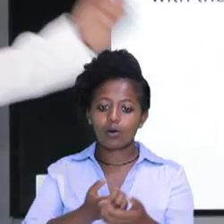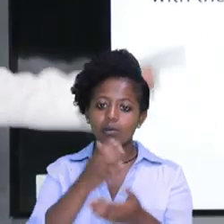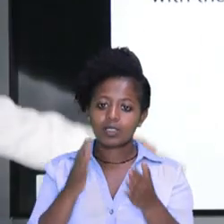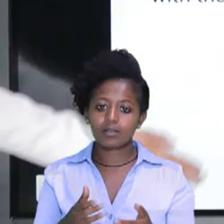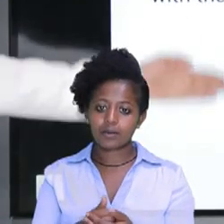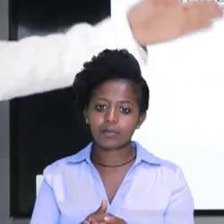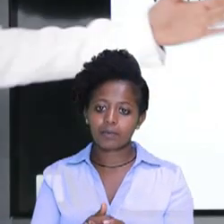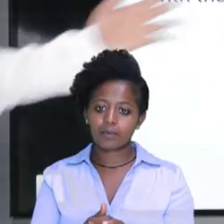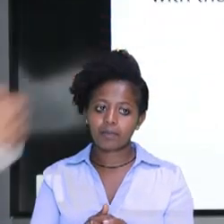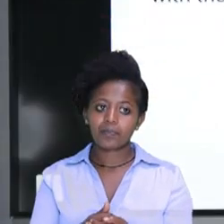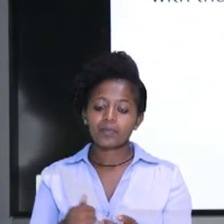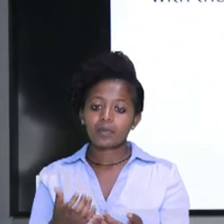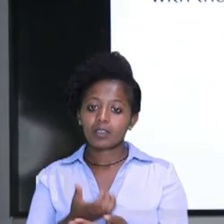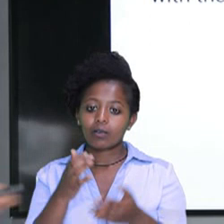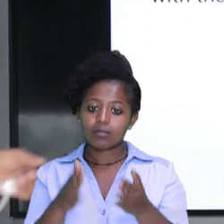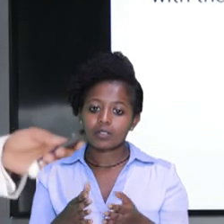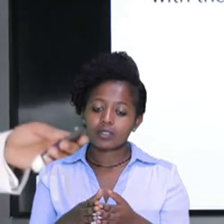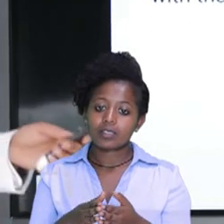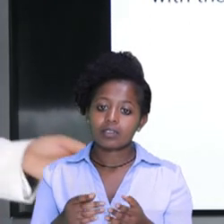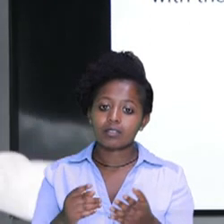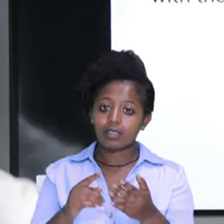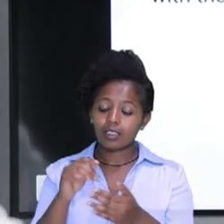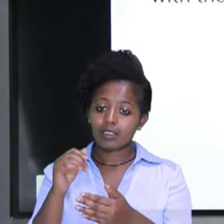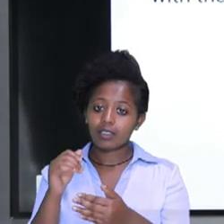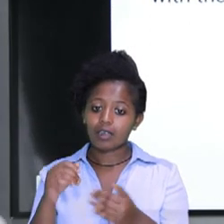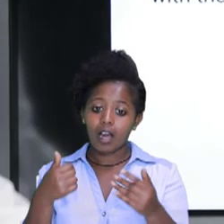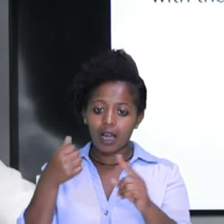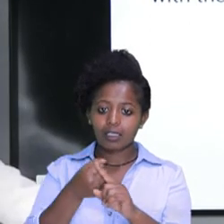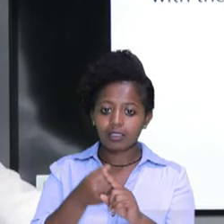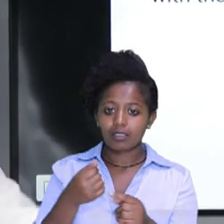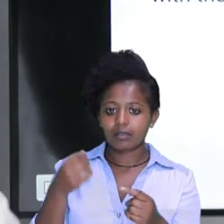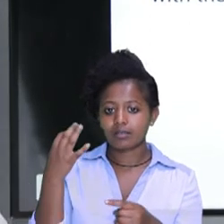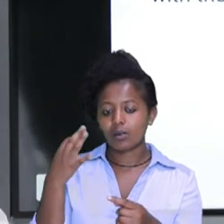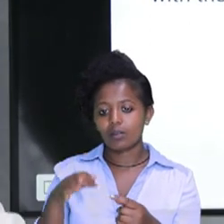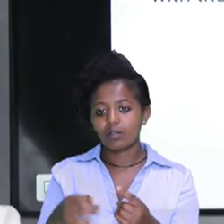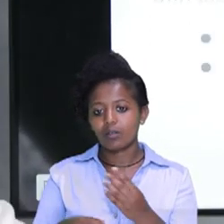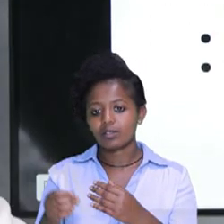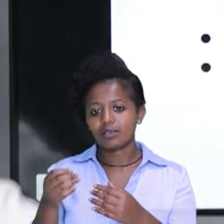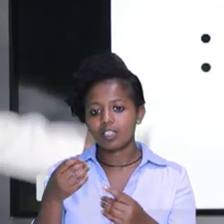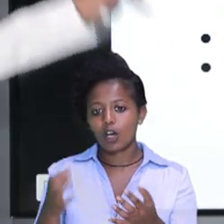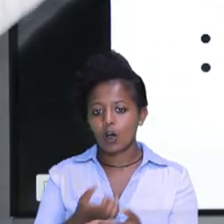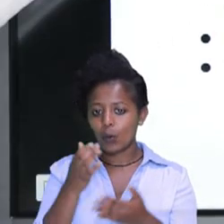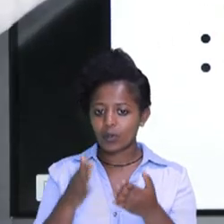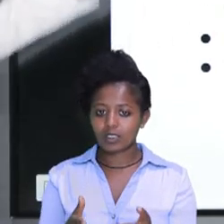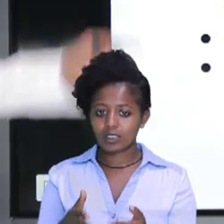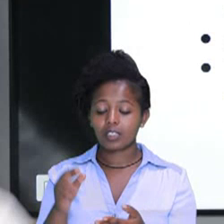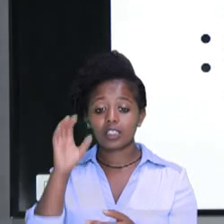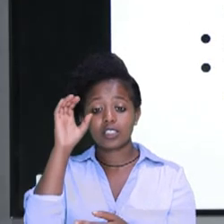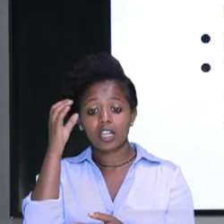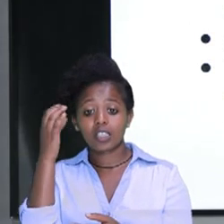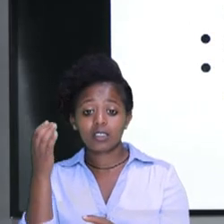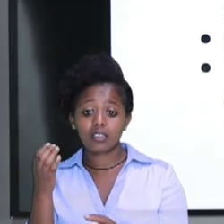On 1927, he dissolved the alliance and started attack on communists. Then the